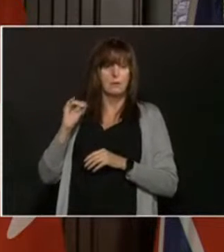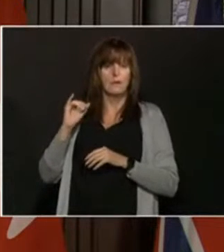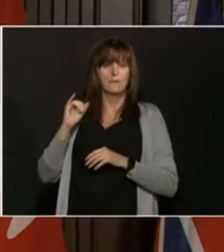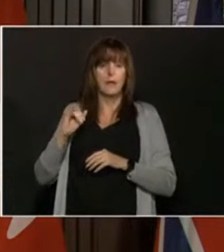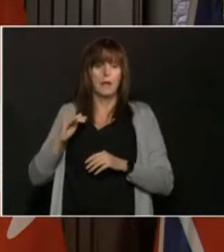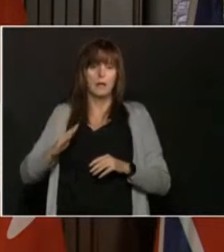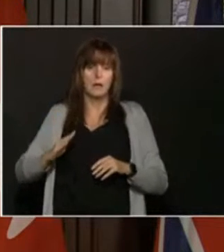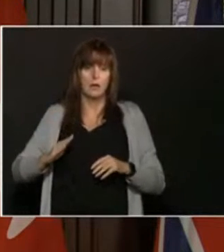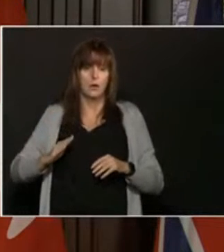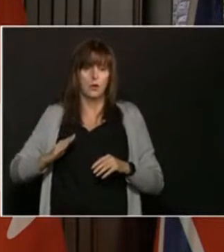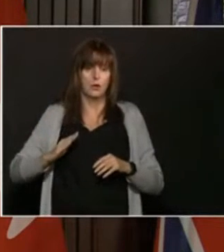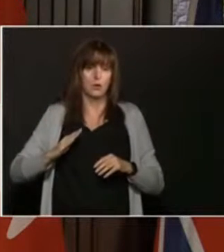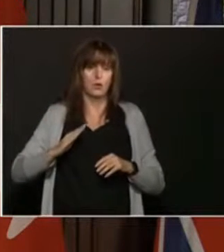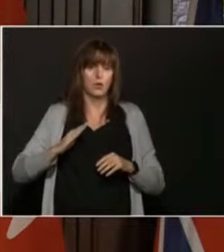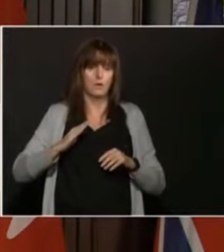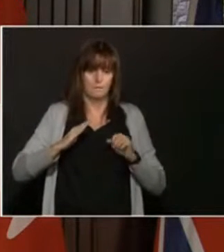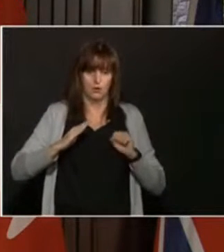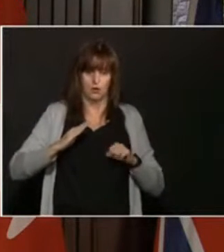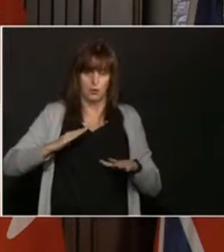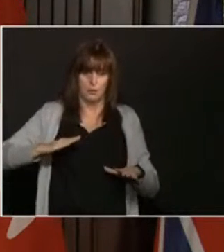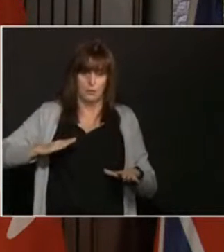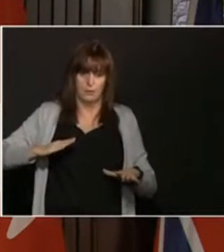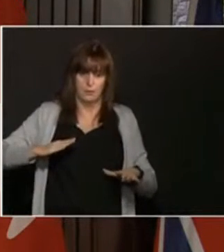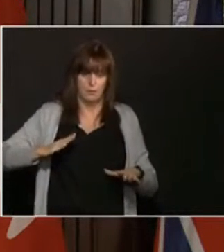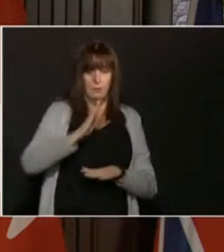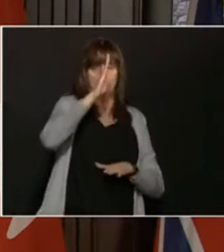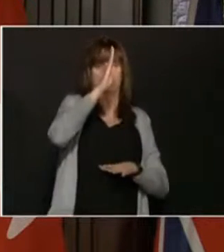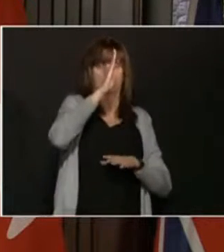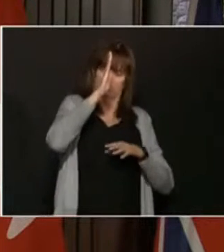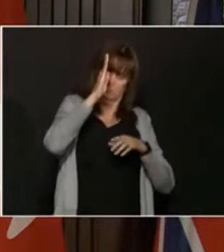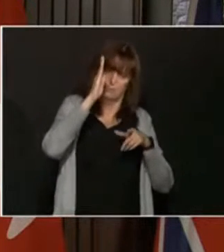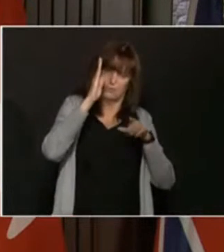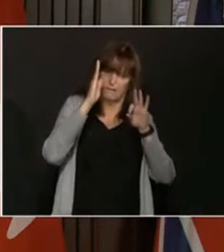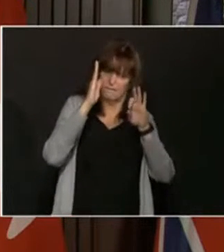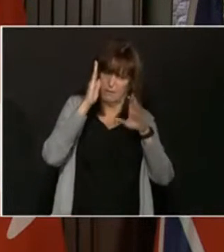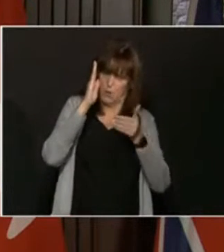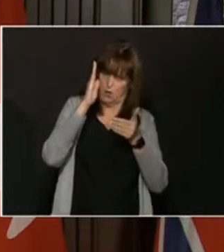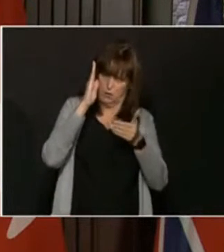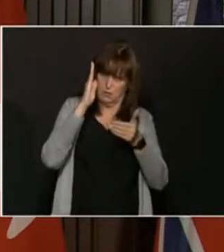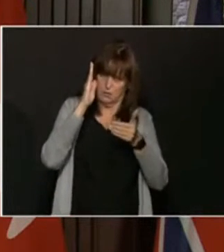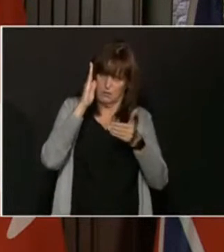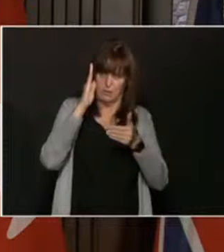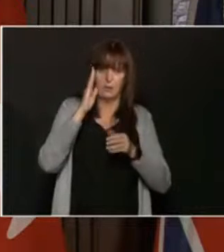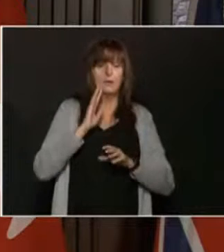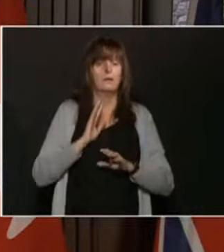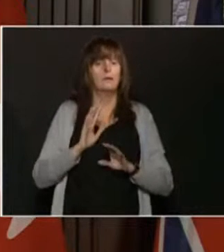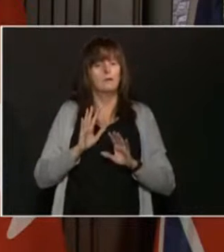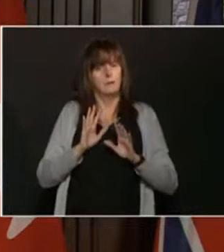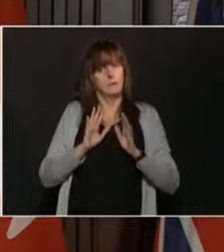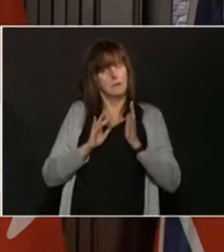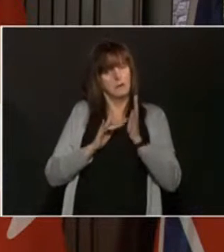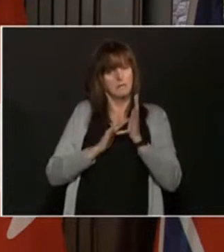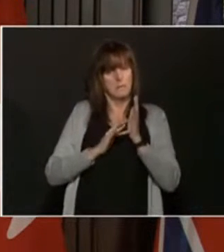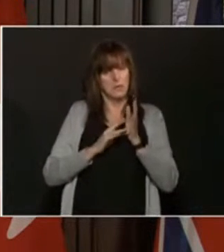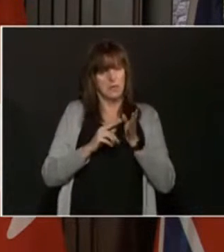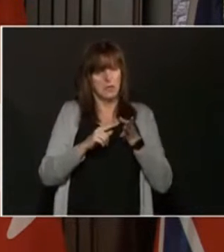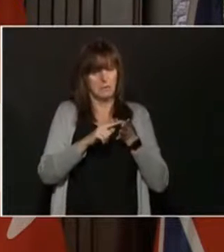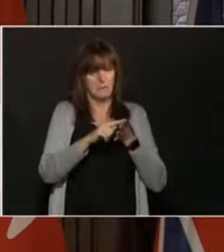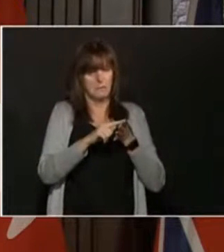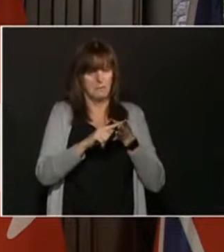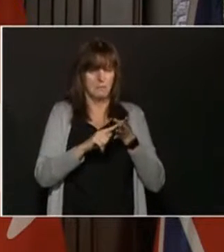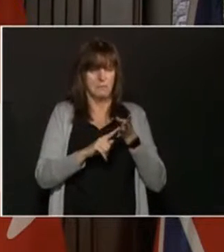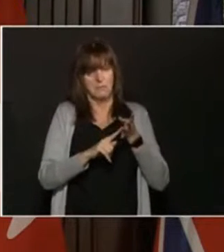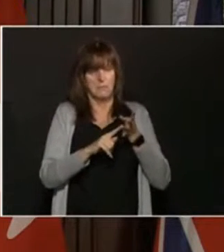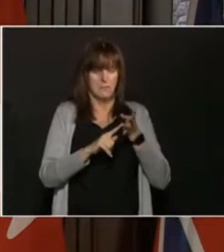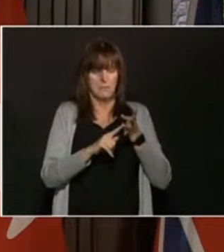And it's just a matter of time as it corrects up so that by the middle of the middle or end of January, as you're asking